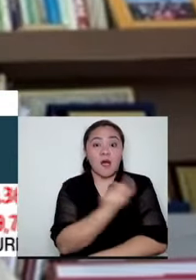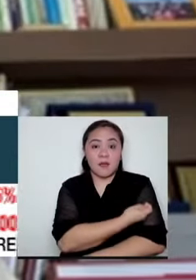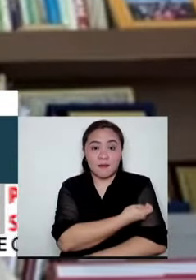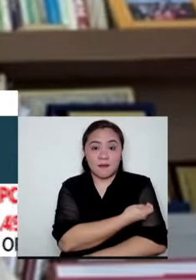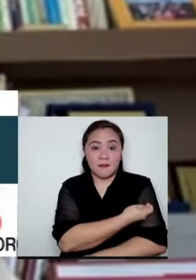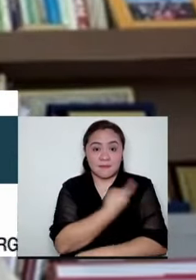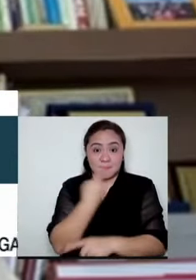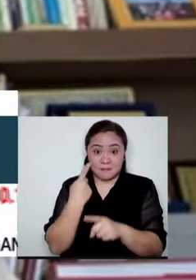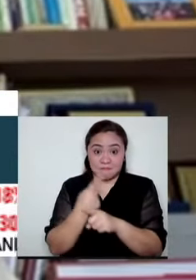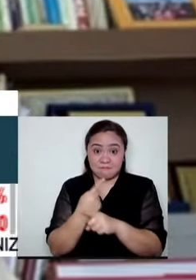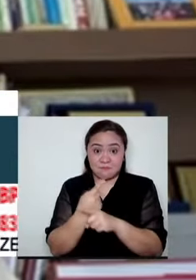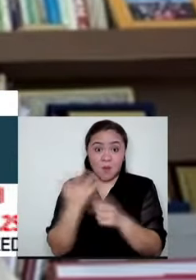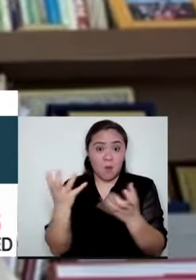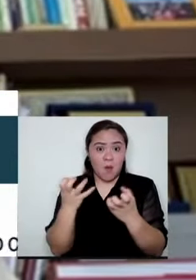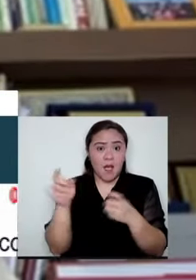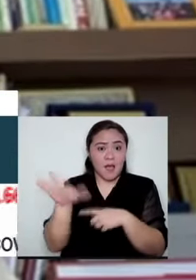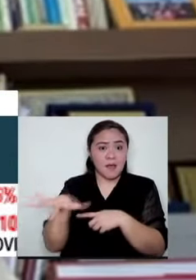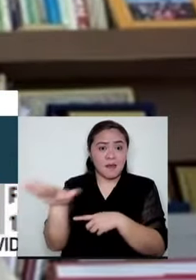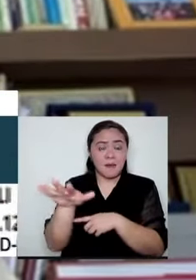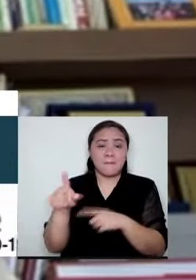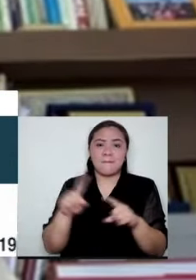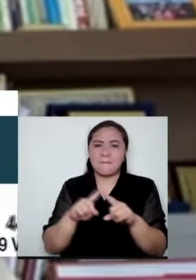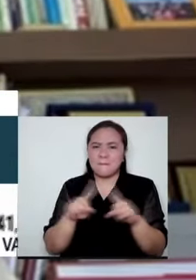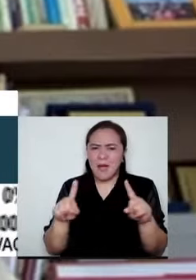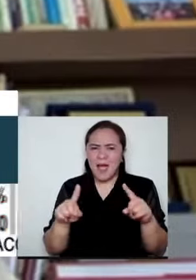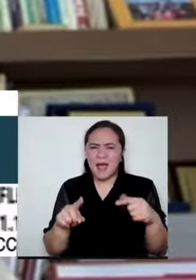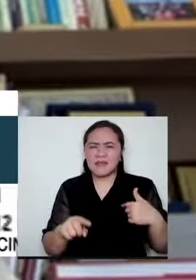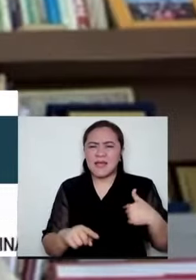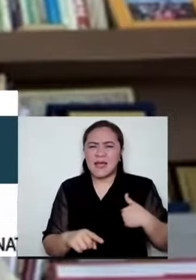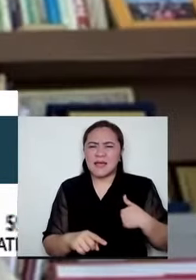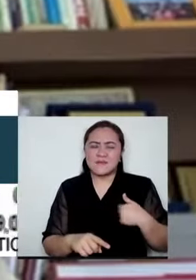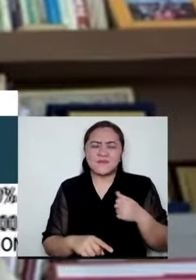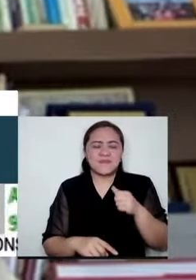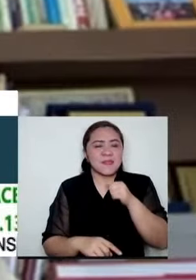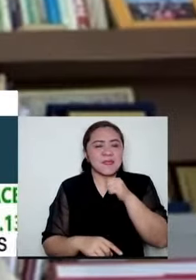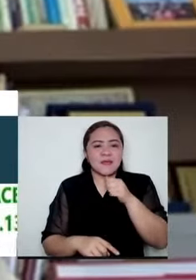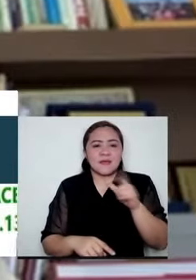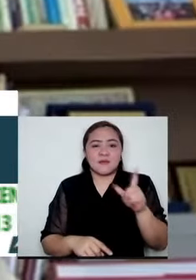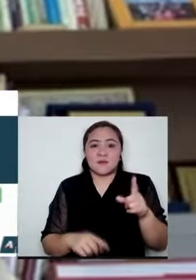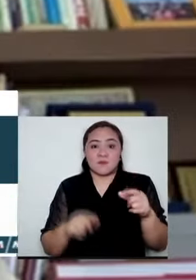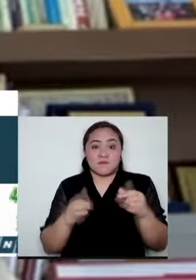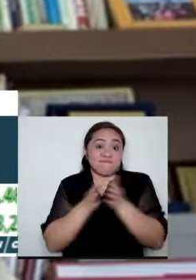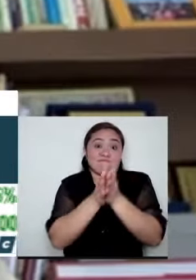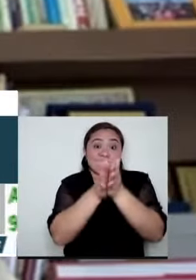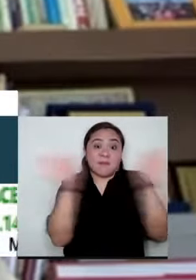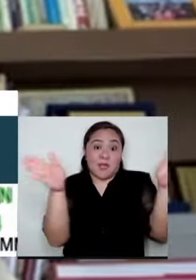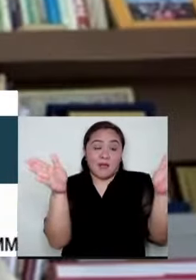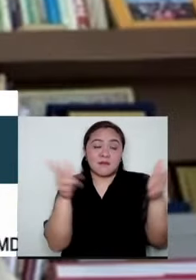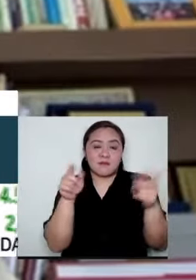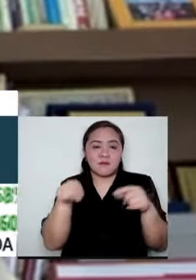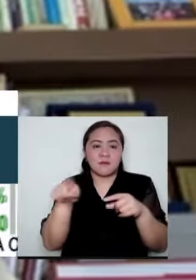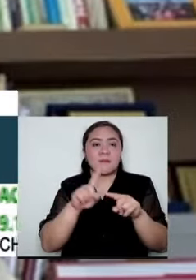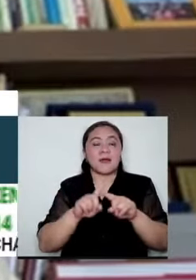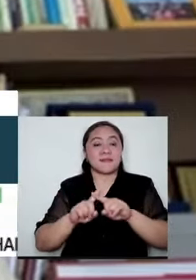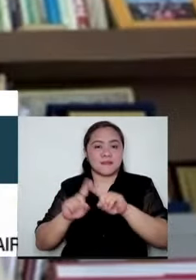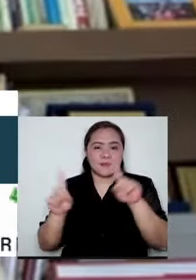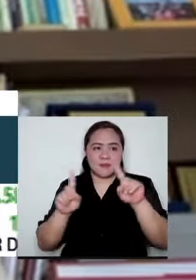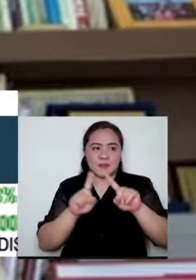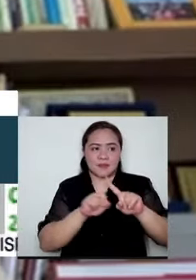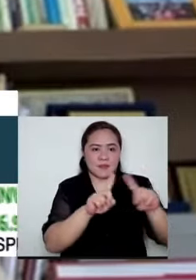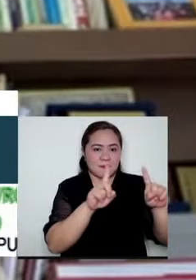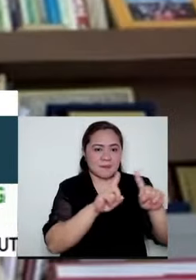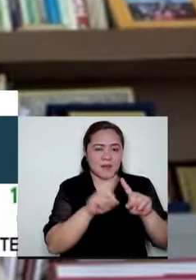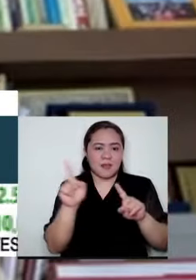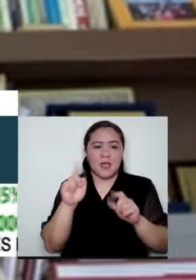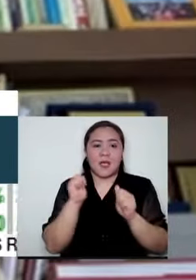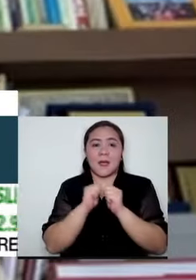and foremost. But Carmina, I don't want to have this generalized. There should be a differentiation between